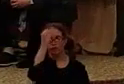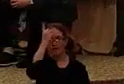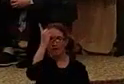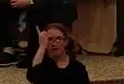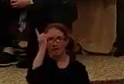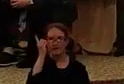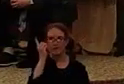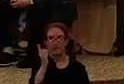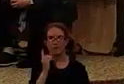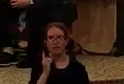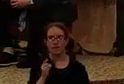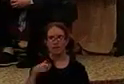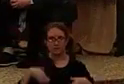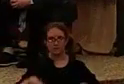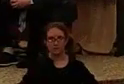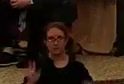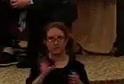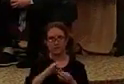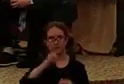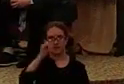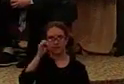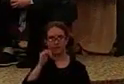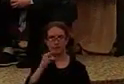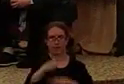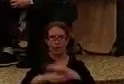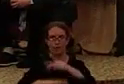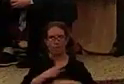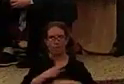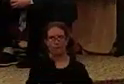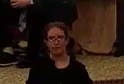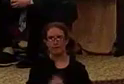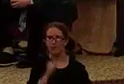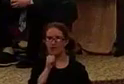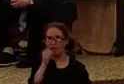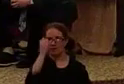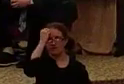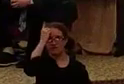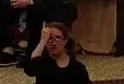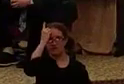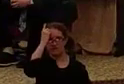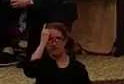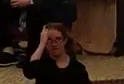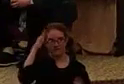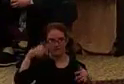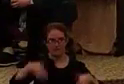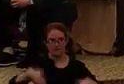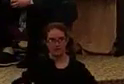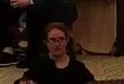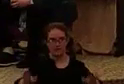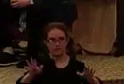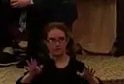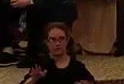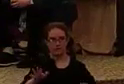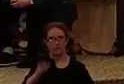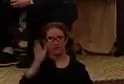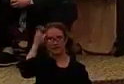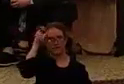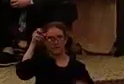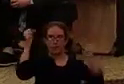realizing that we are submitting to spirits of the world, not realizing that we are submitting ourselves to